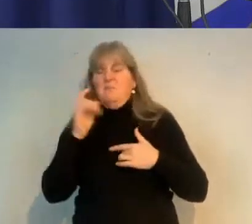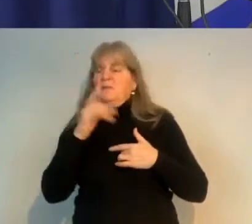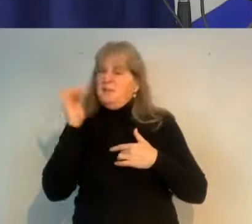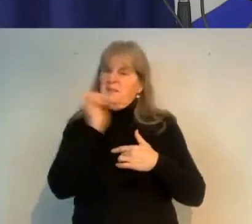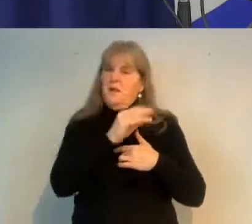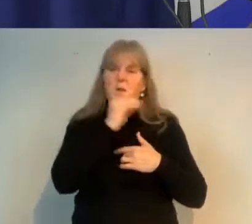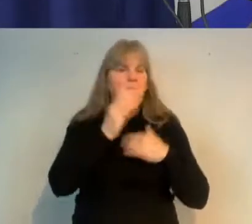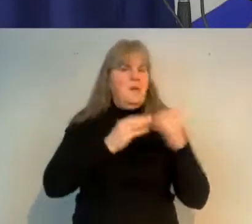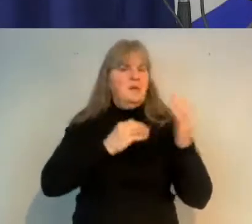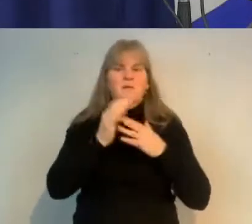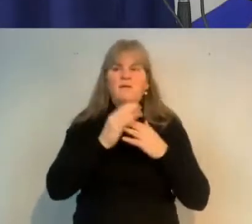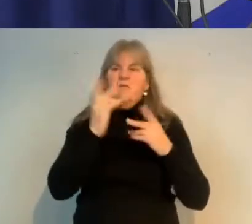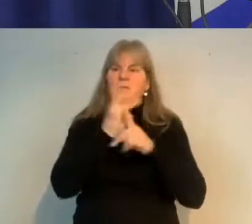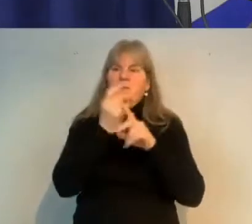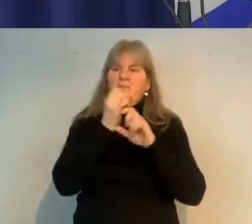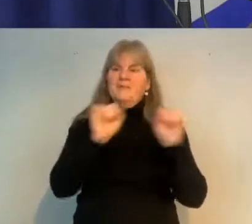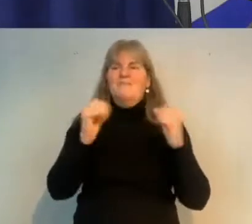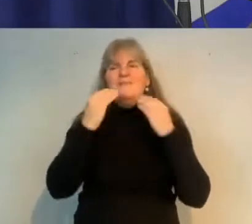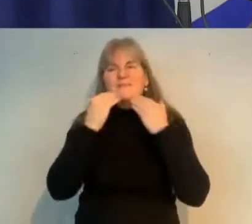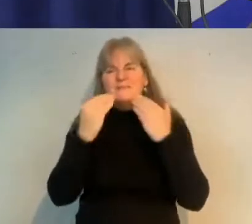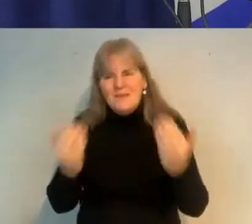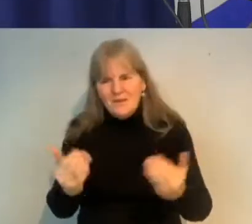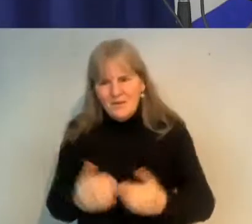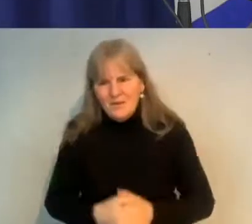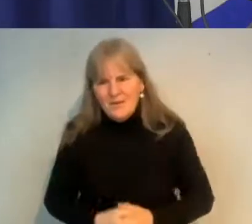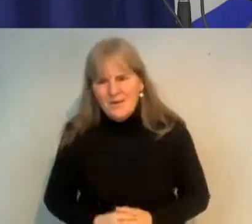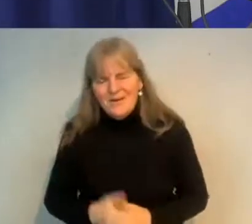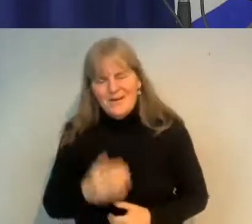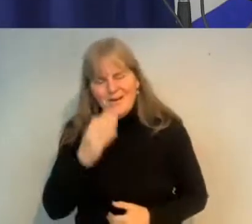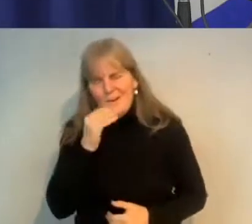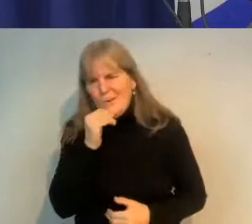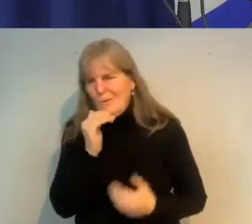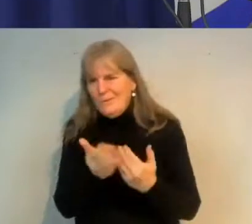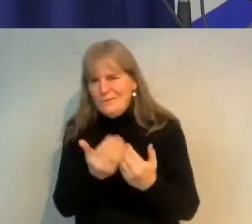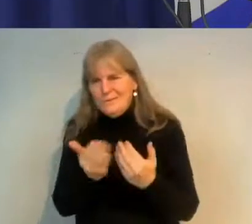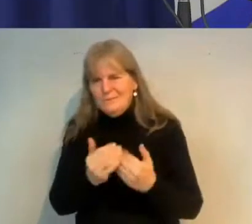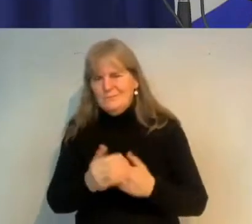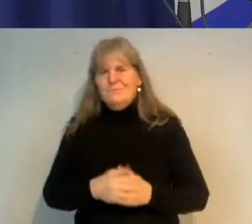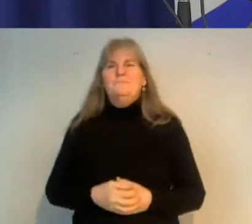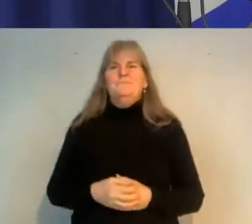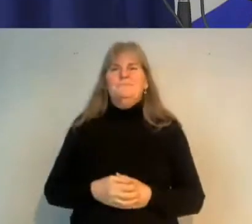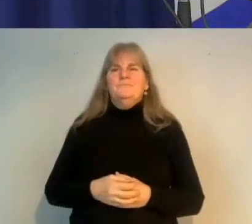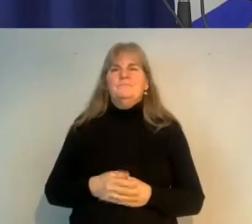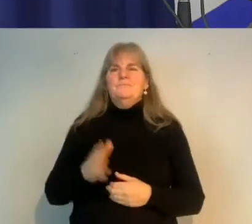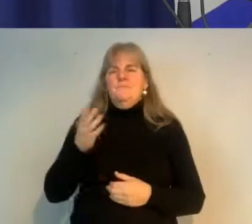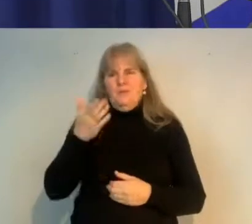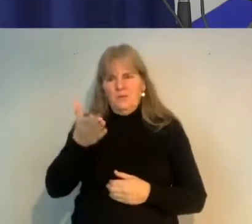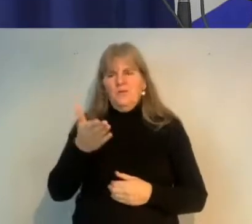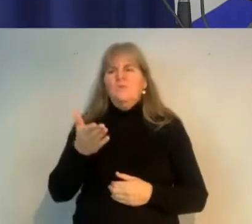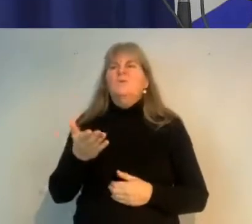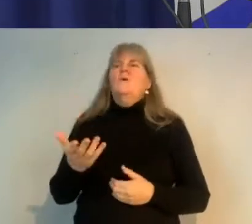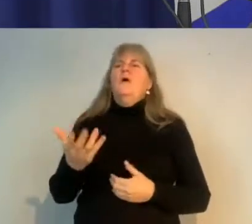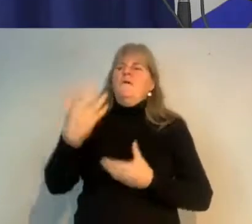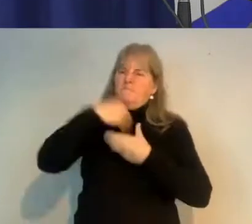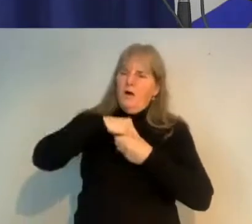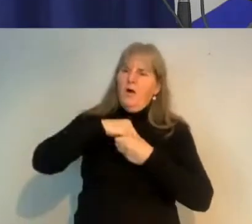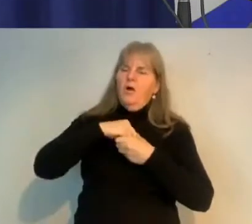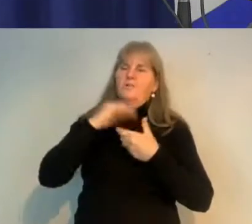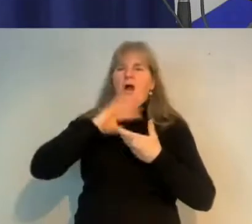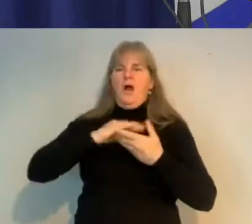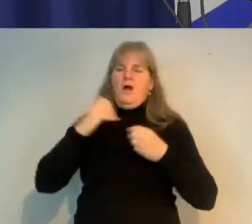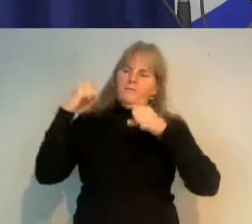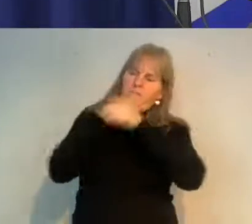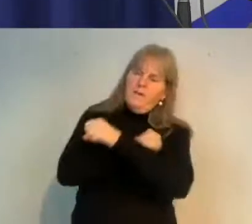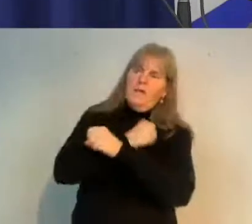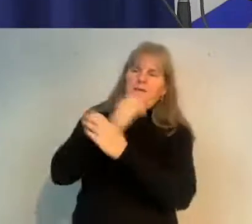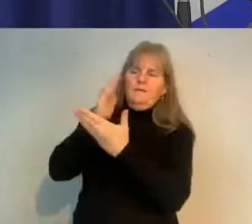challenge. You're partners in our fight against COVID, and this is what we all need to do. This